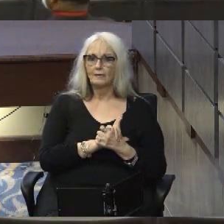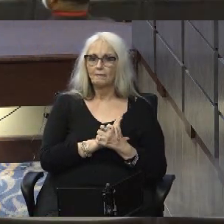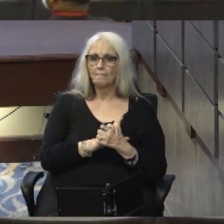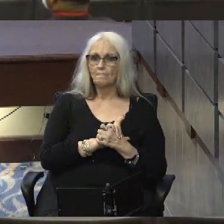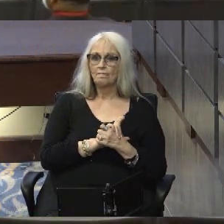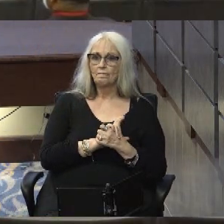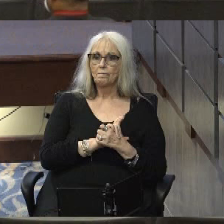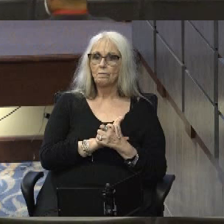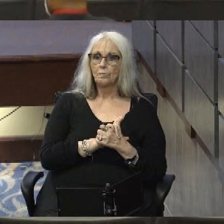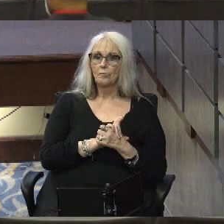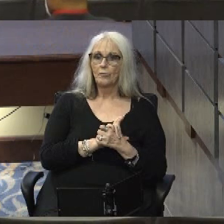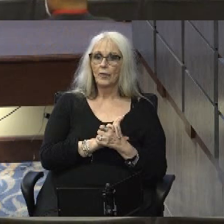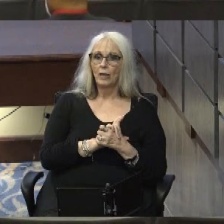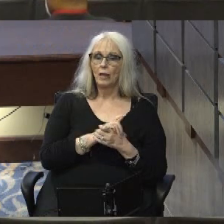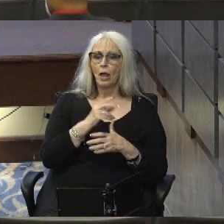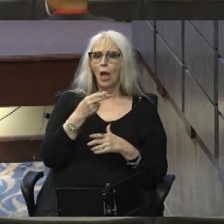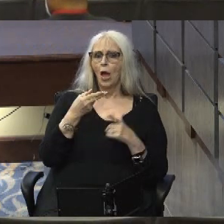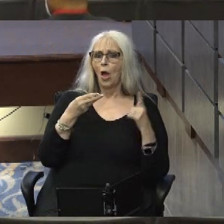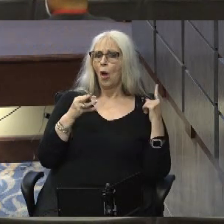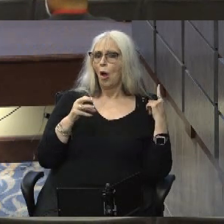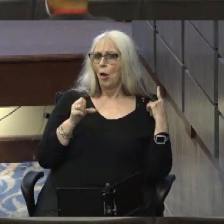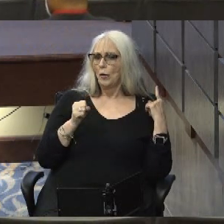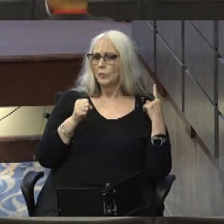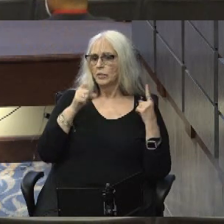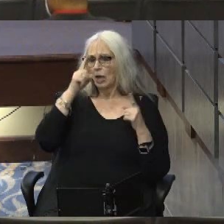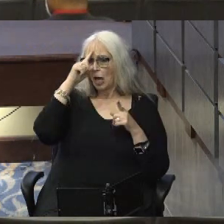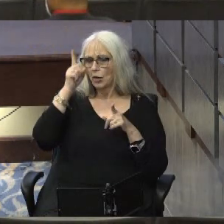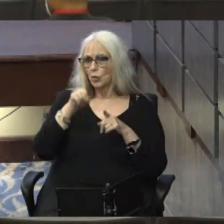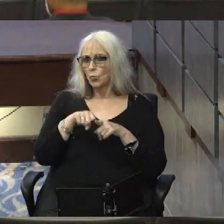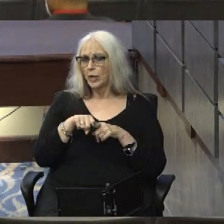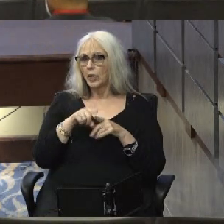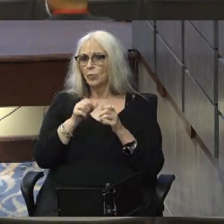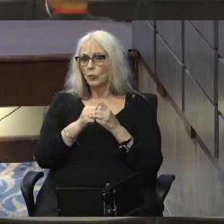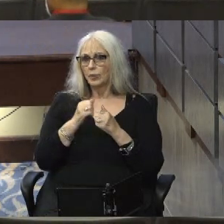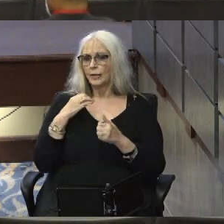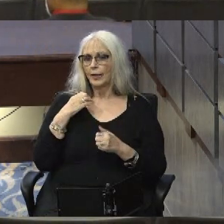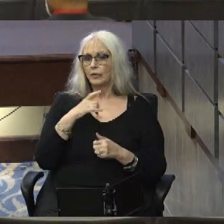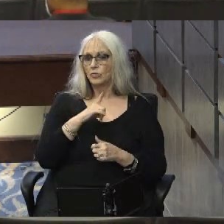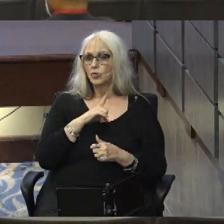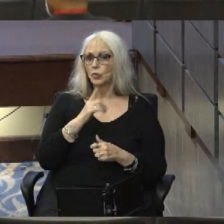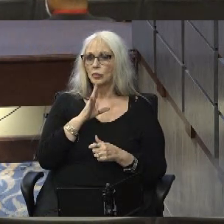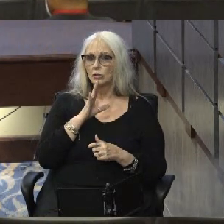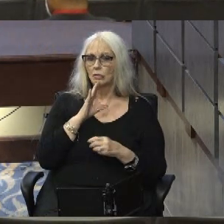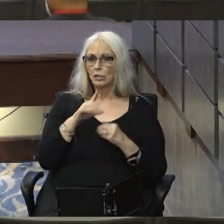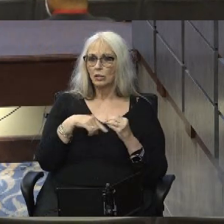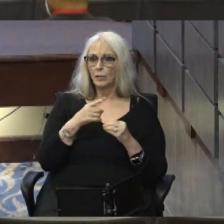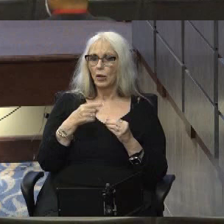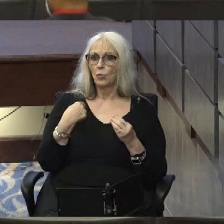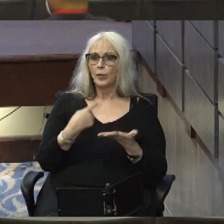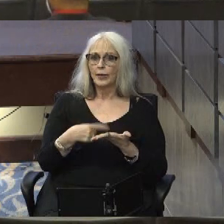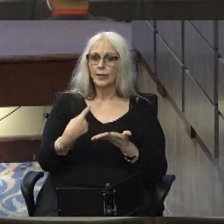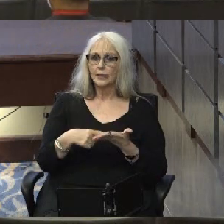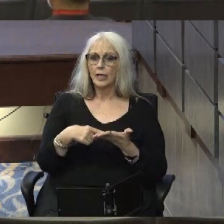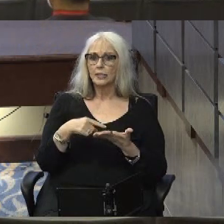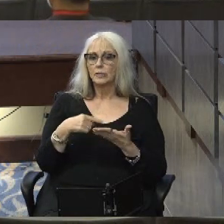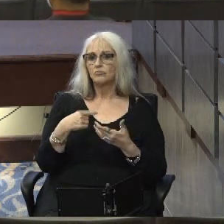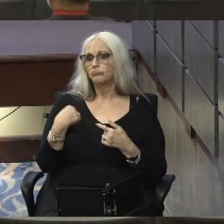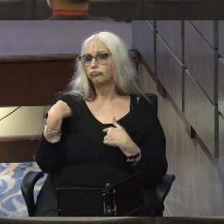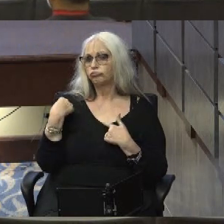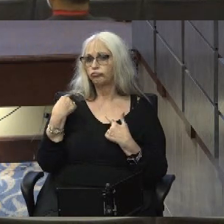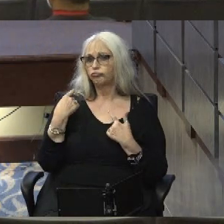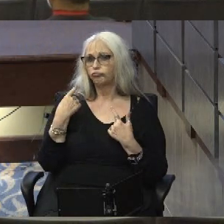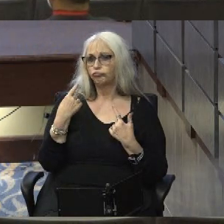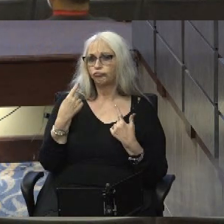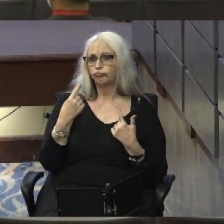Holmes over here, I agree with everything Andrea or Councilmember Bearfield just said. We've been discussing this, as Mayor said, for a number